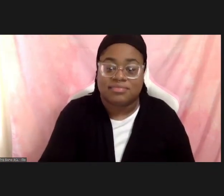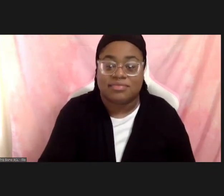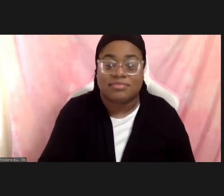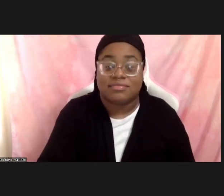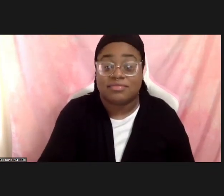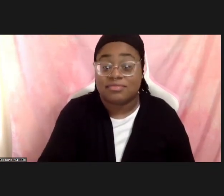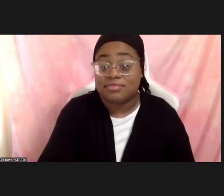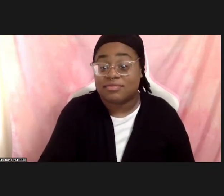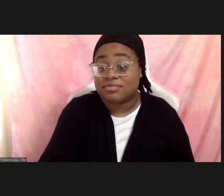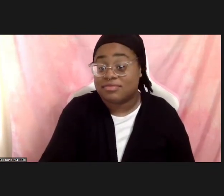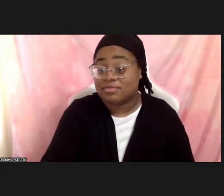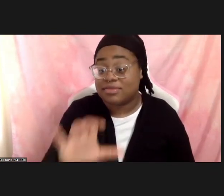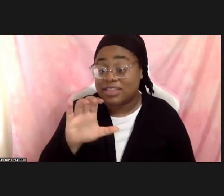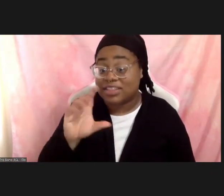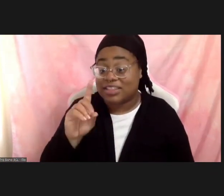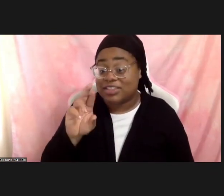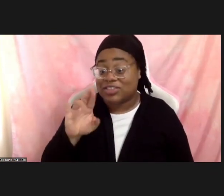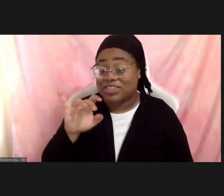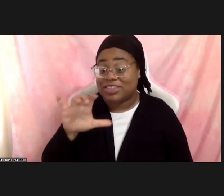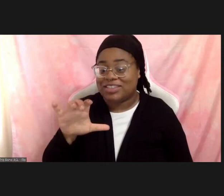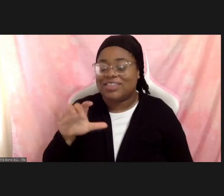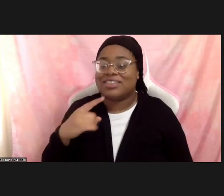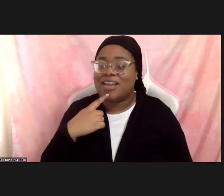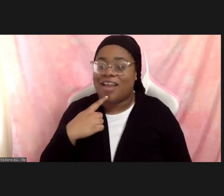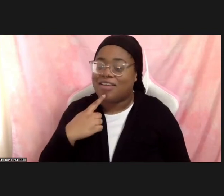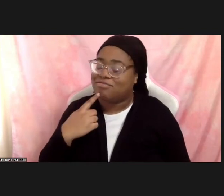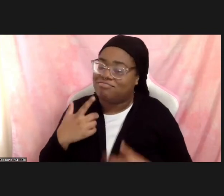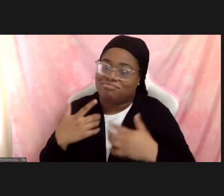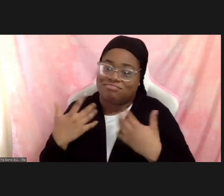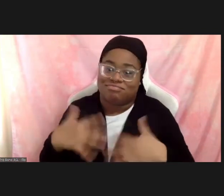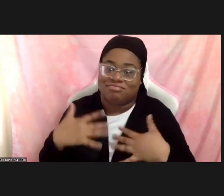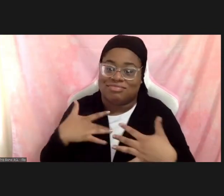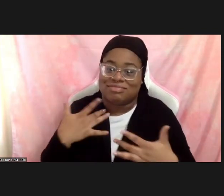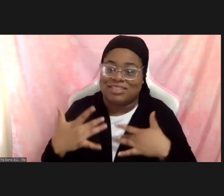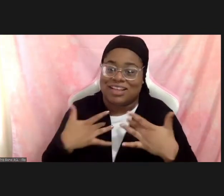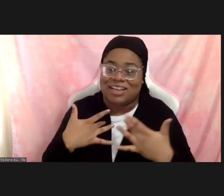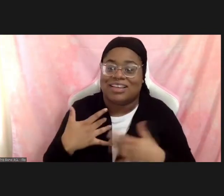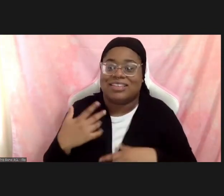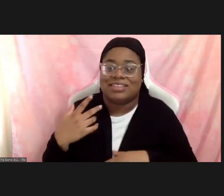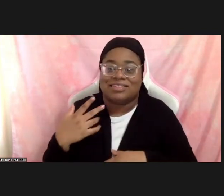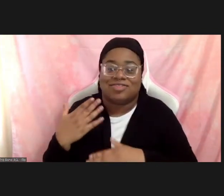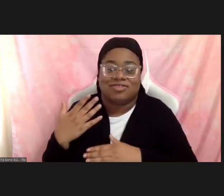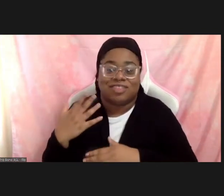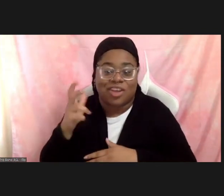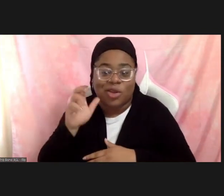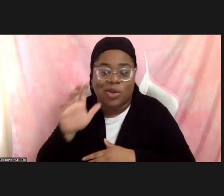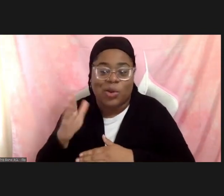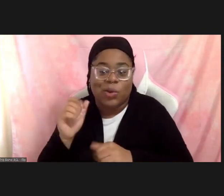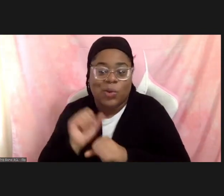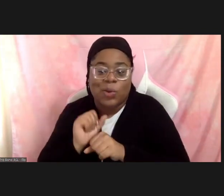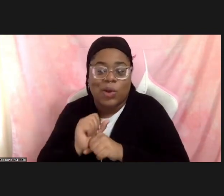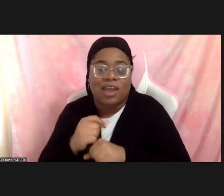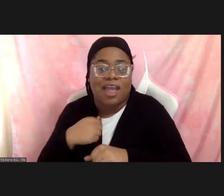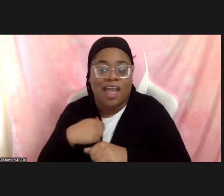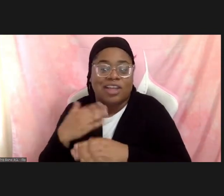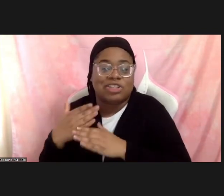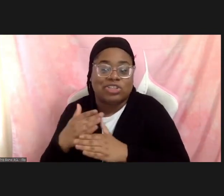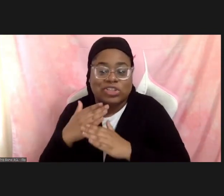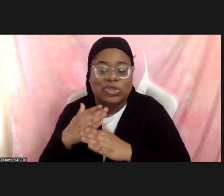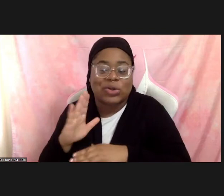Cedric's saying, so exciting to hear her work. I often share Clara's presentation on art.coop